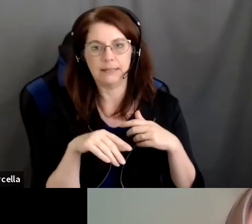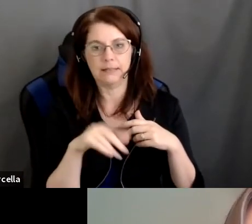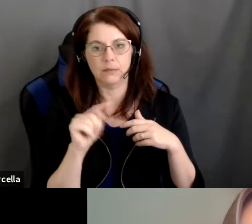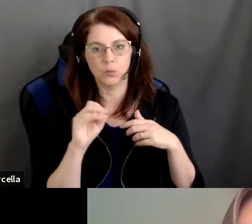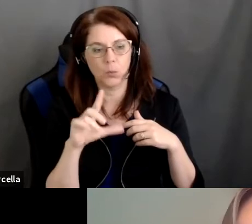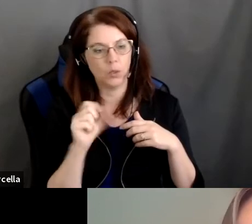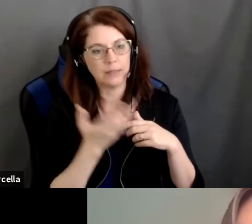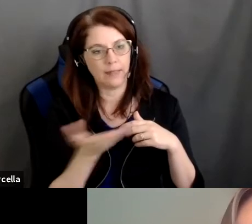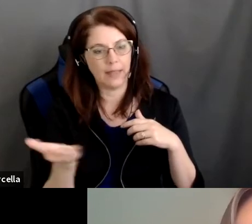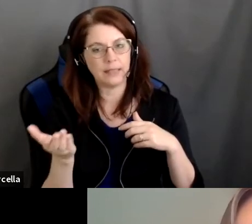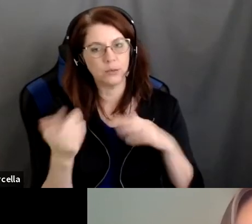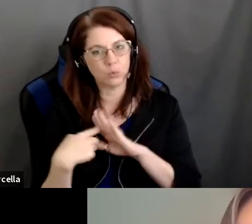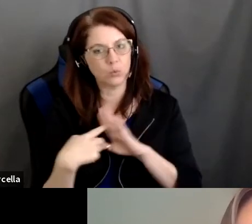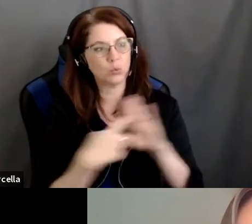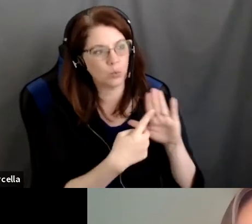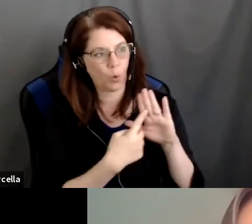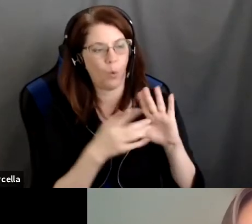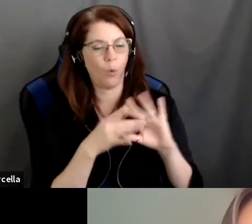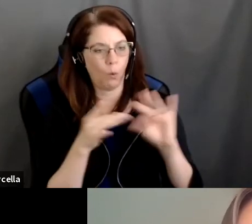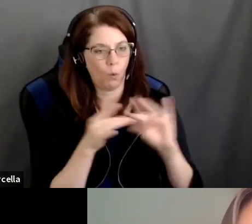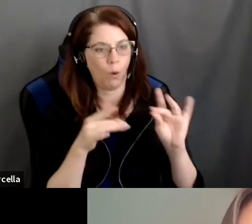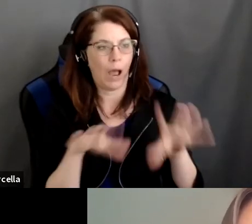tools and things like that to show and tell.